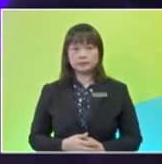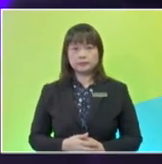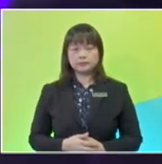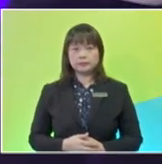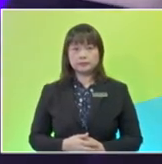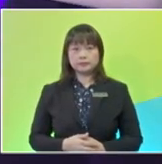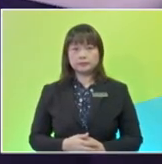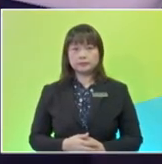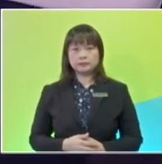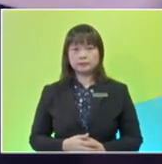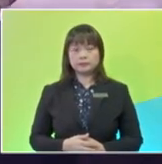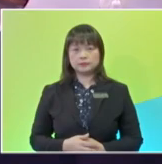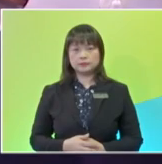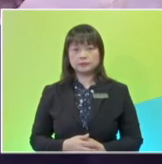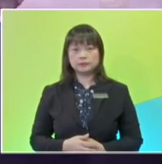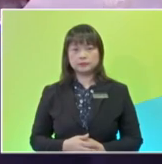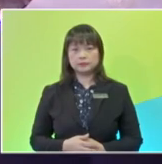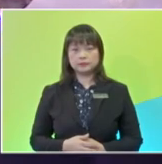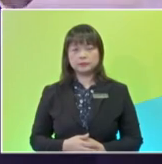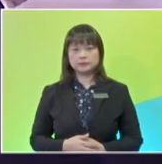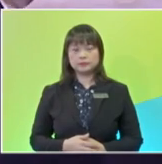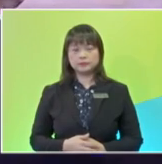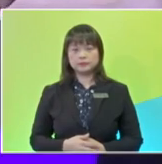Just keep pouring until it's almost full.